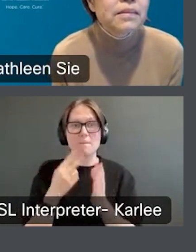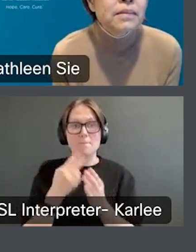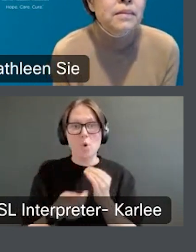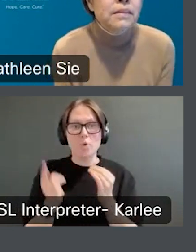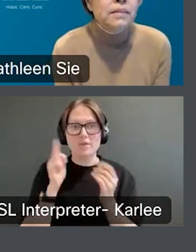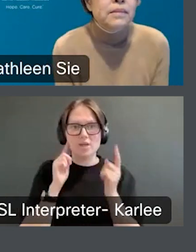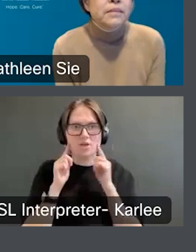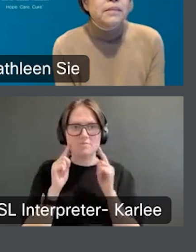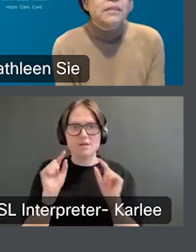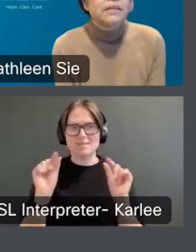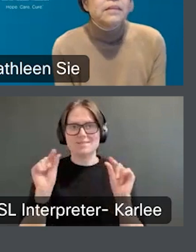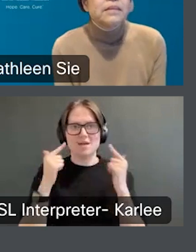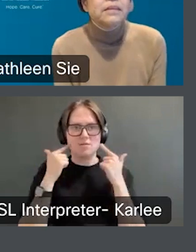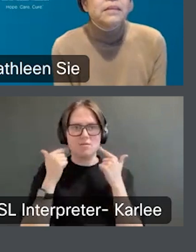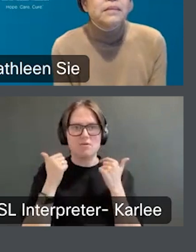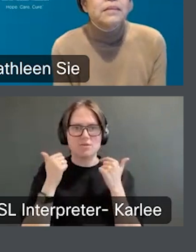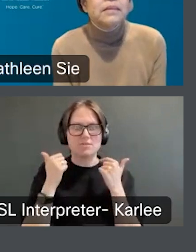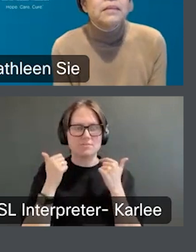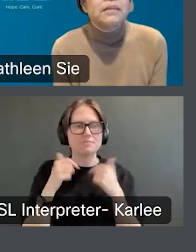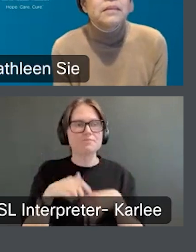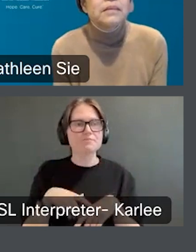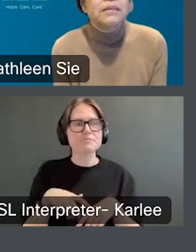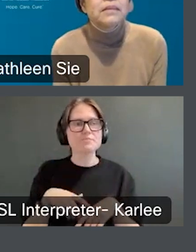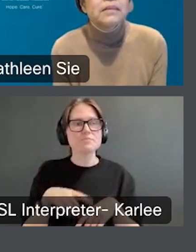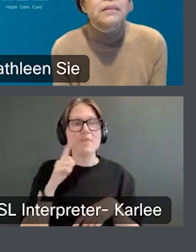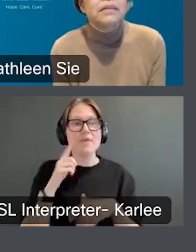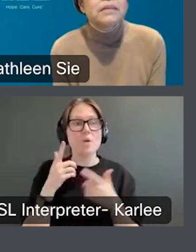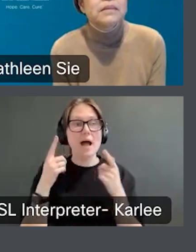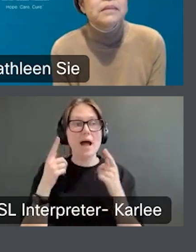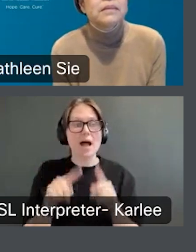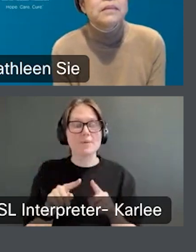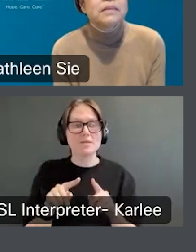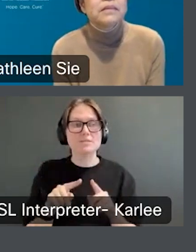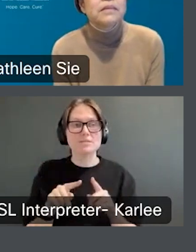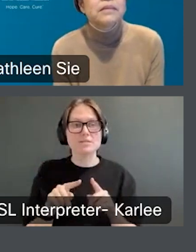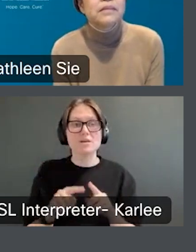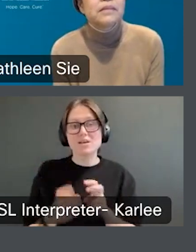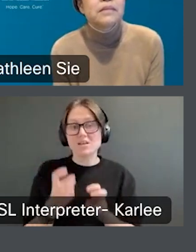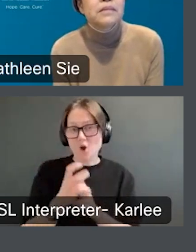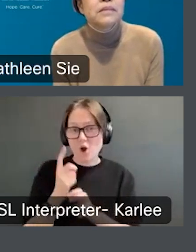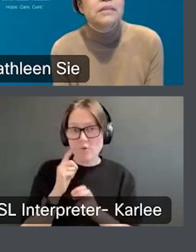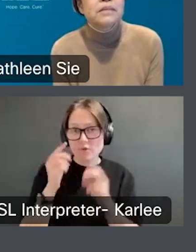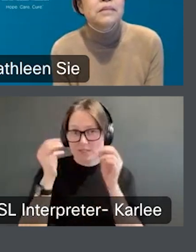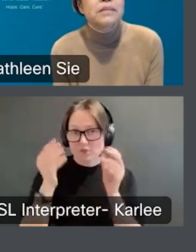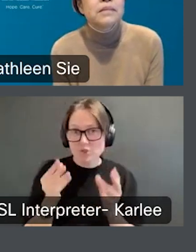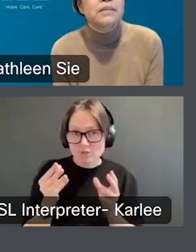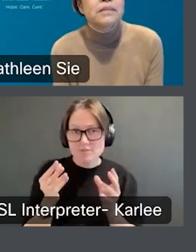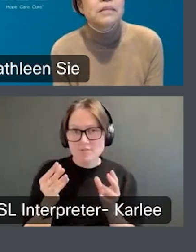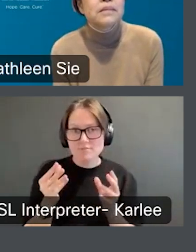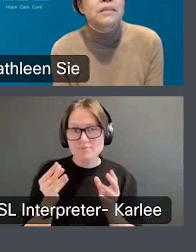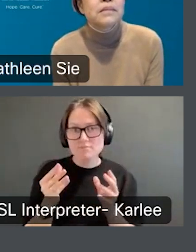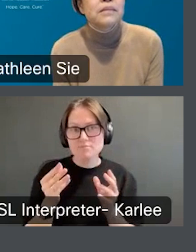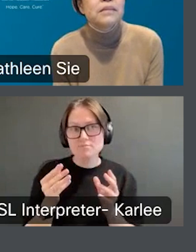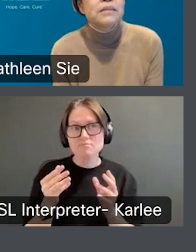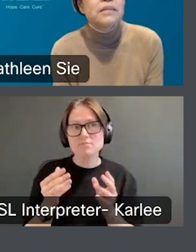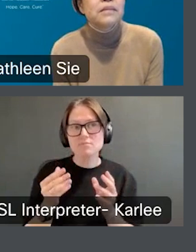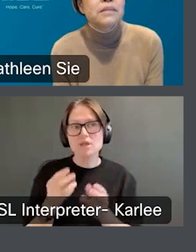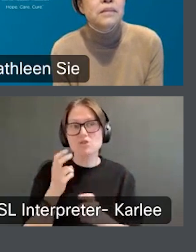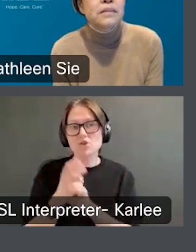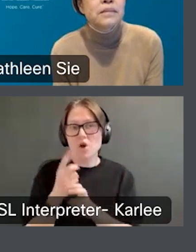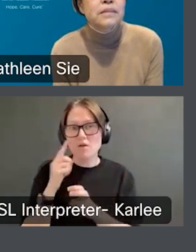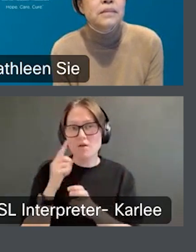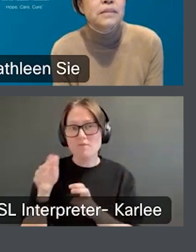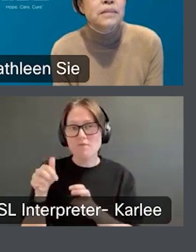loss. I think what happens is it's hard for teachers and other students and